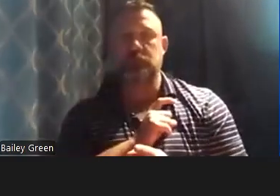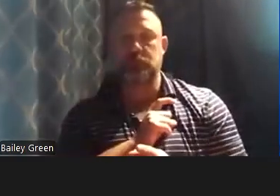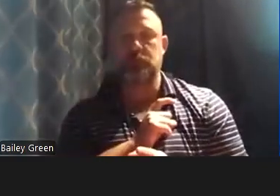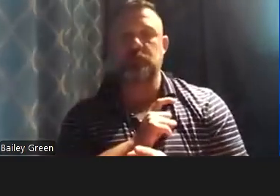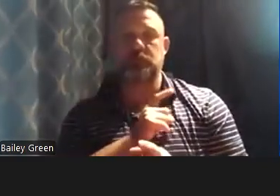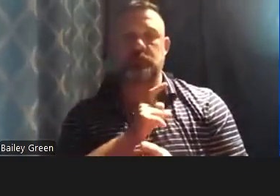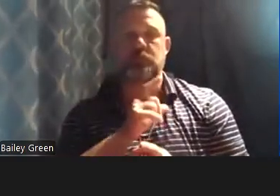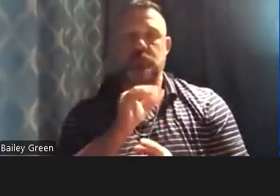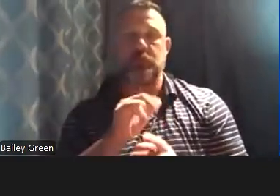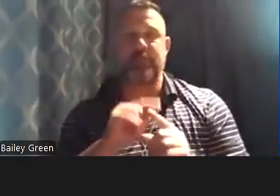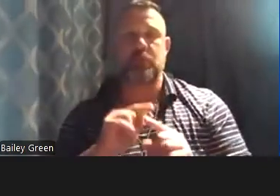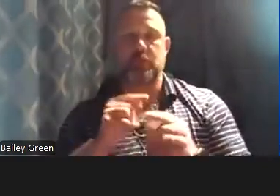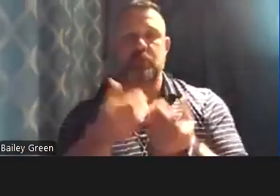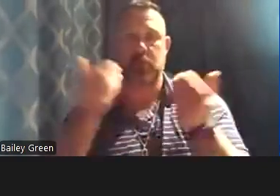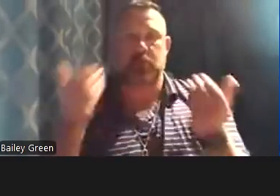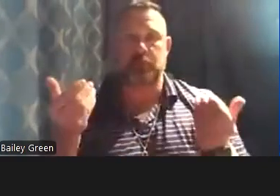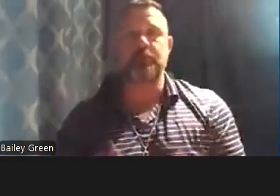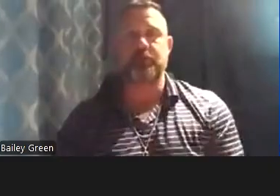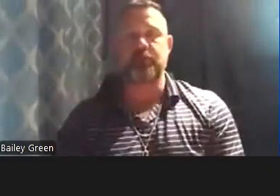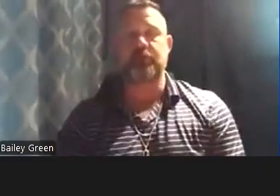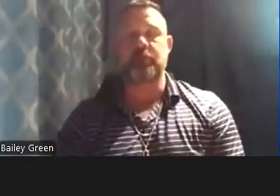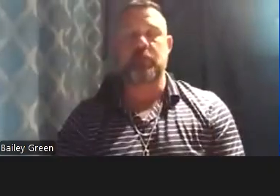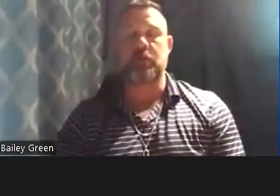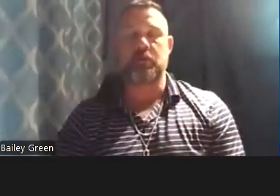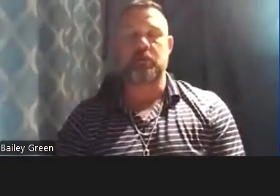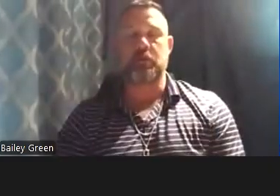of differentiating the two.